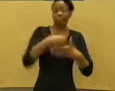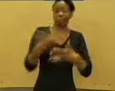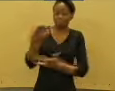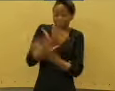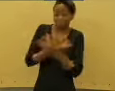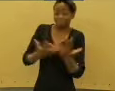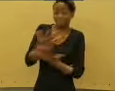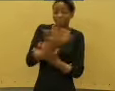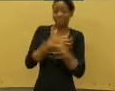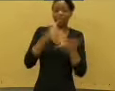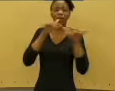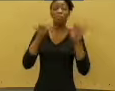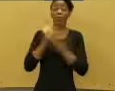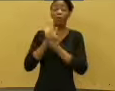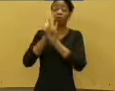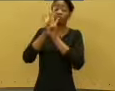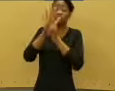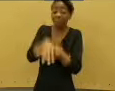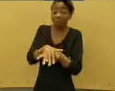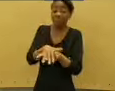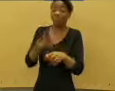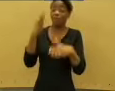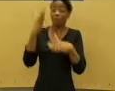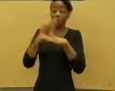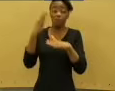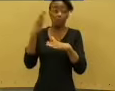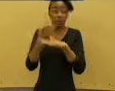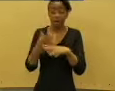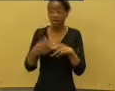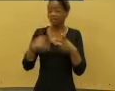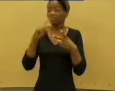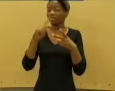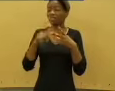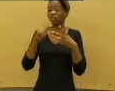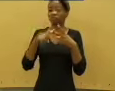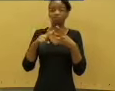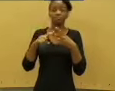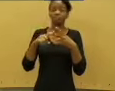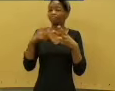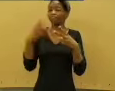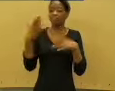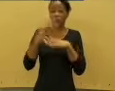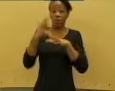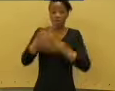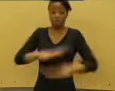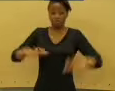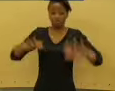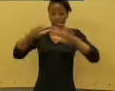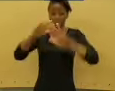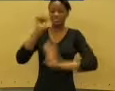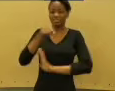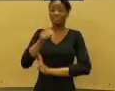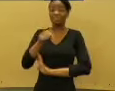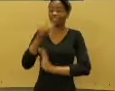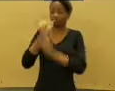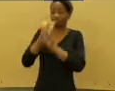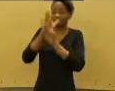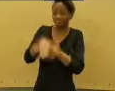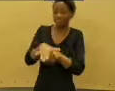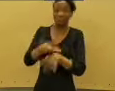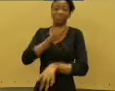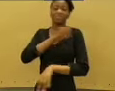discriminate against others in the course of their work, it speaks to an environment, a workplace environment, that enables them to